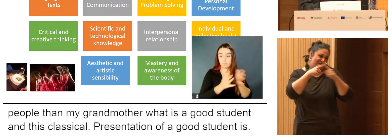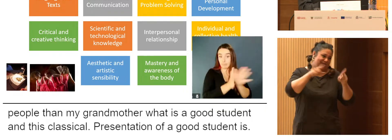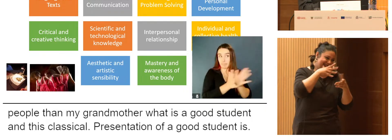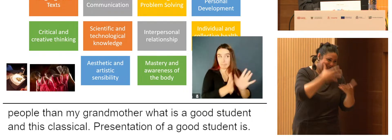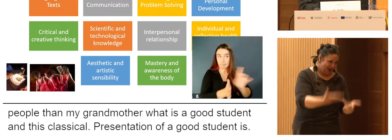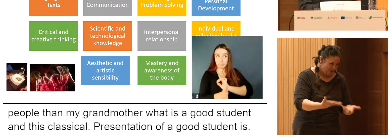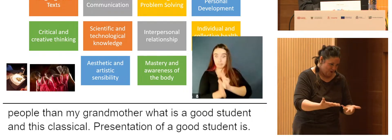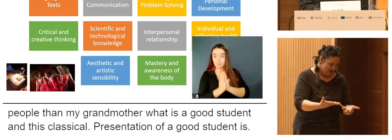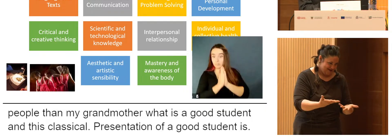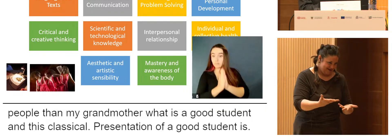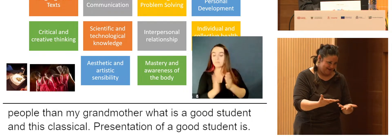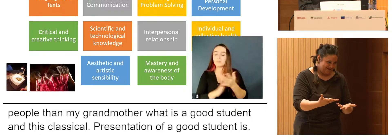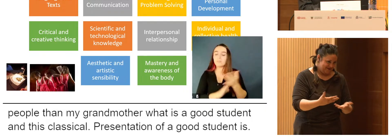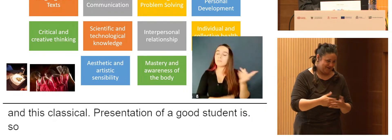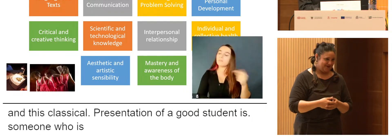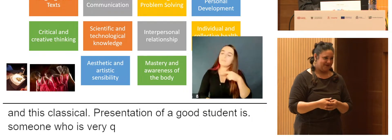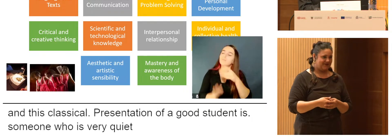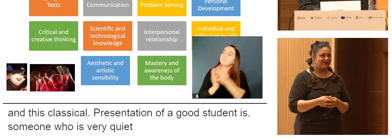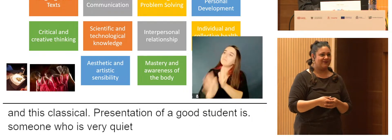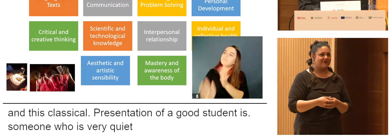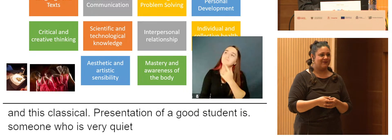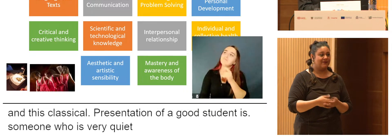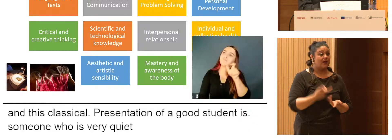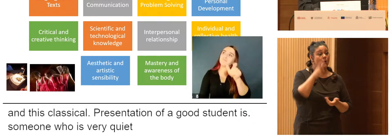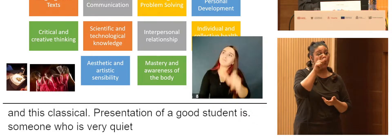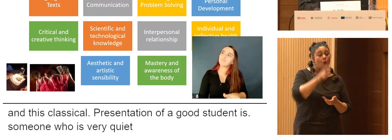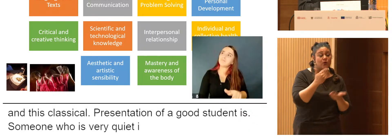someone who is very quiet in class,